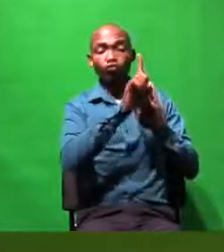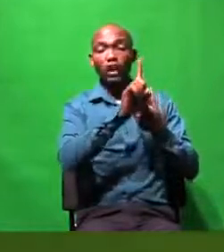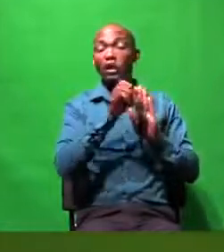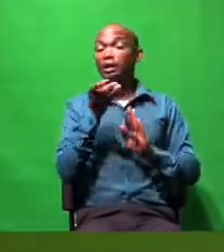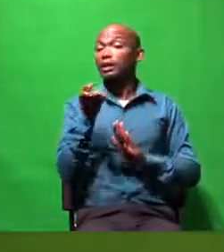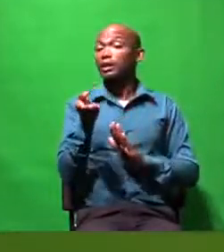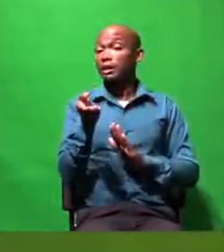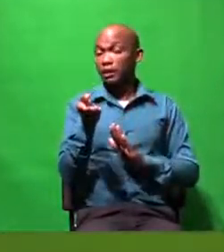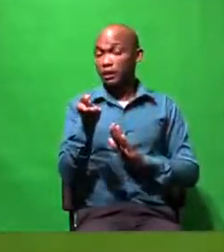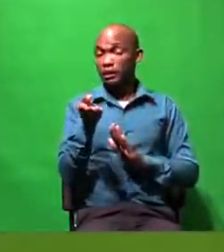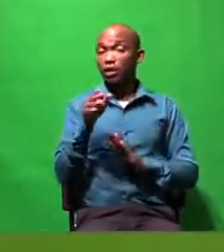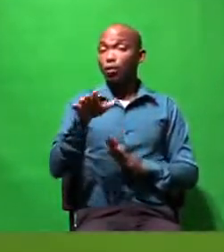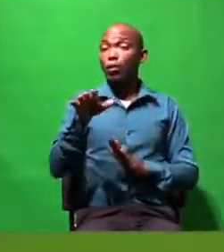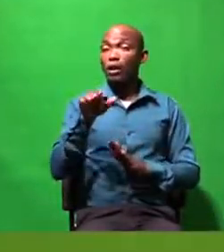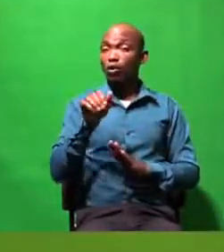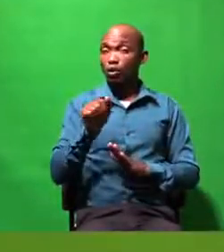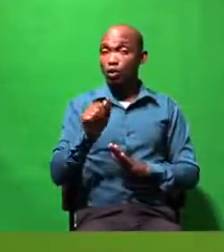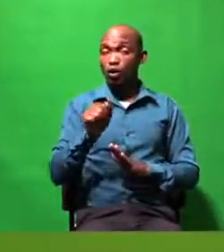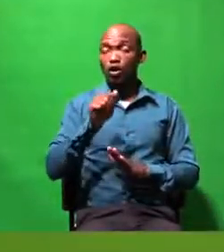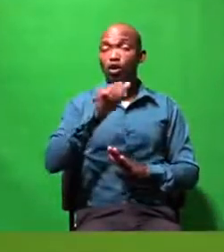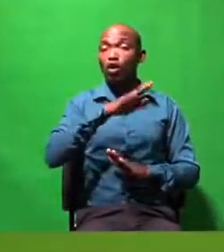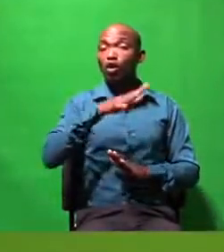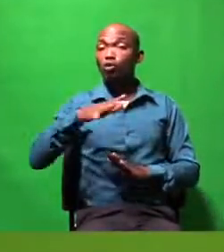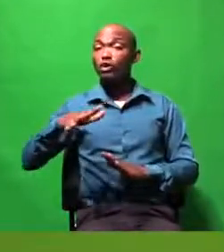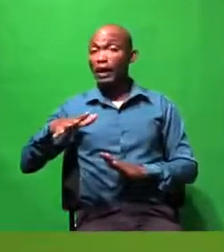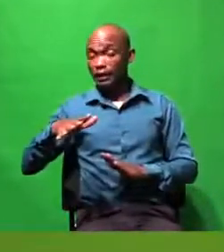this we call oceanic